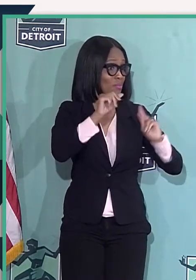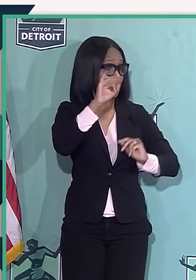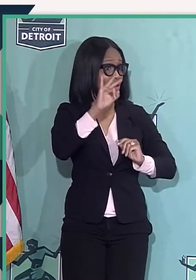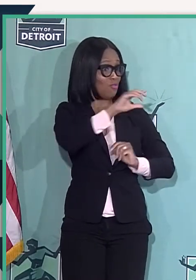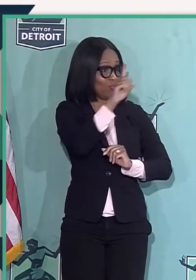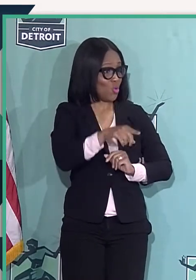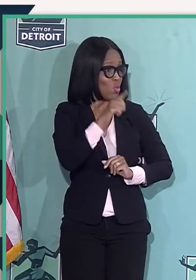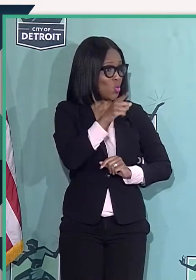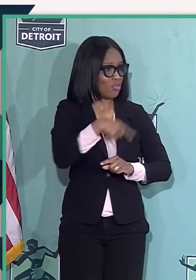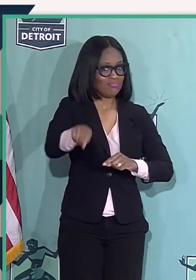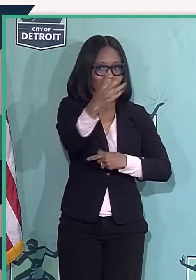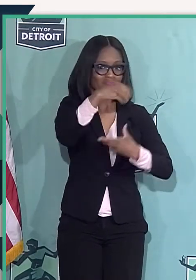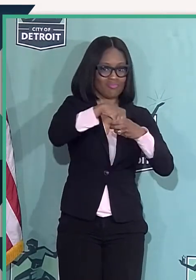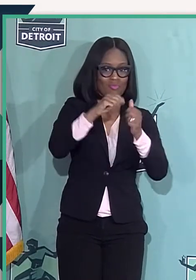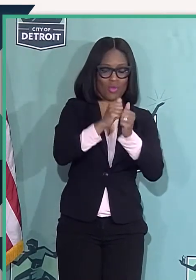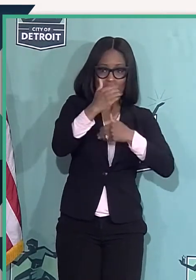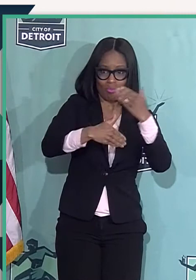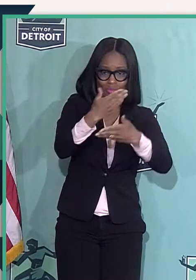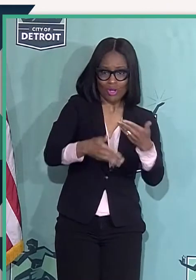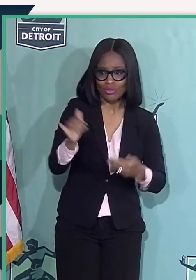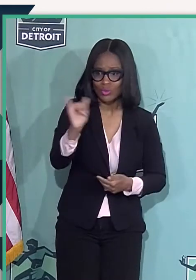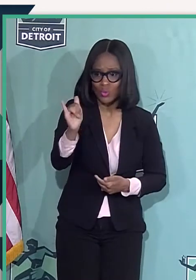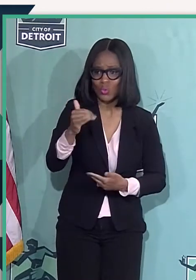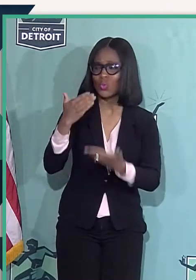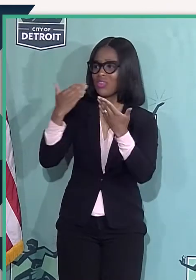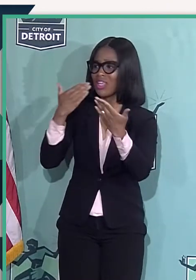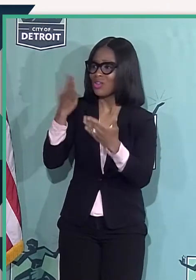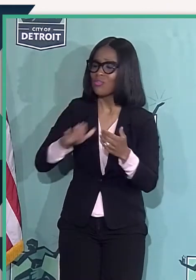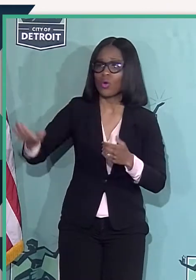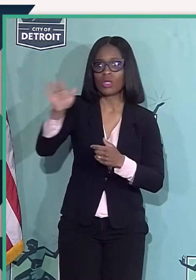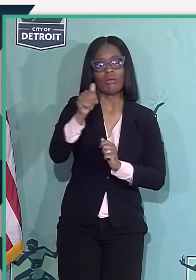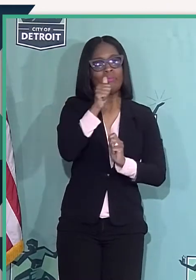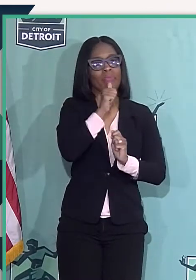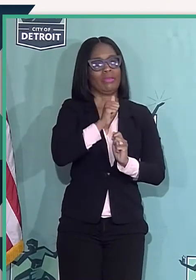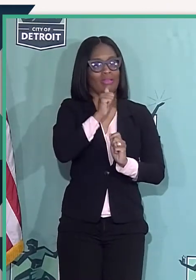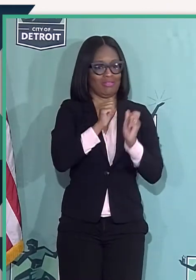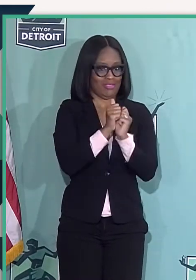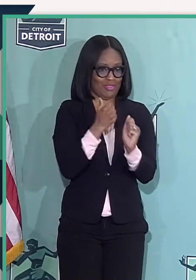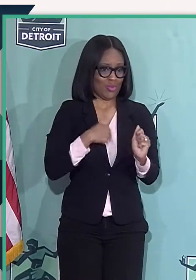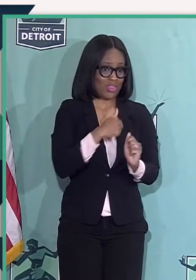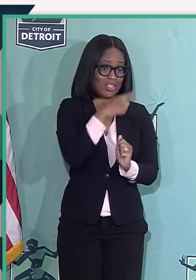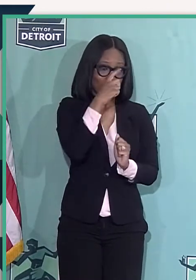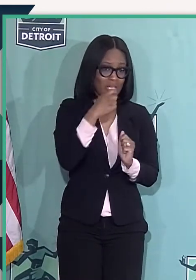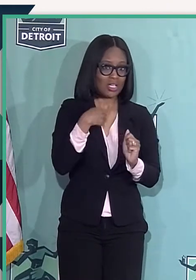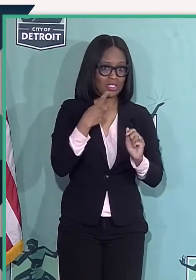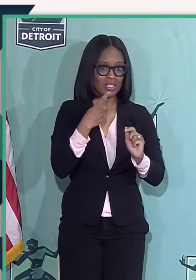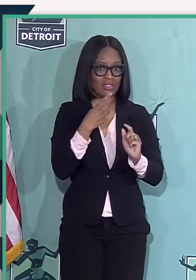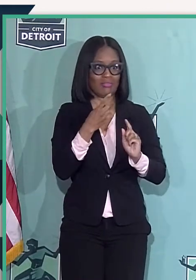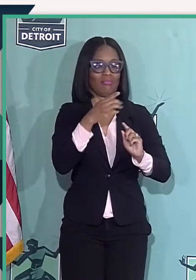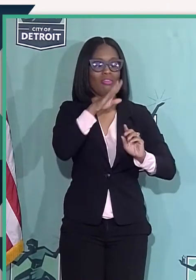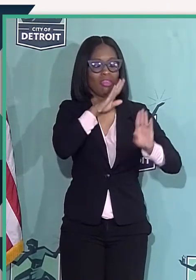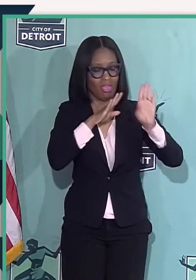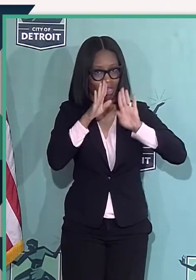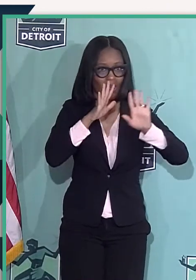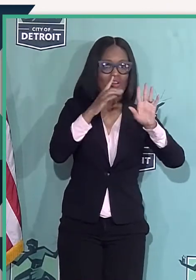being participatory in the process. Thank you for their patience, because it's a hiccup trying to go from